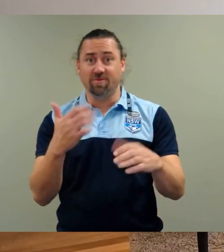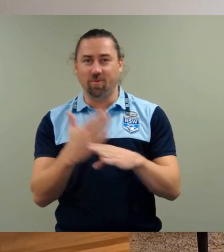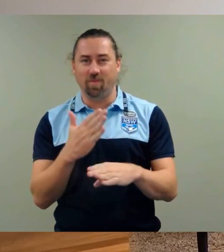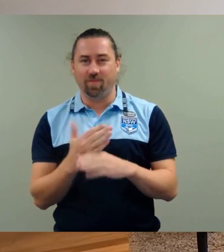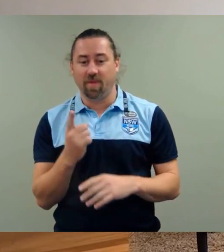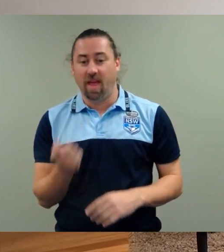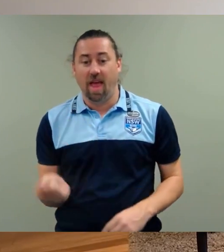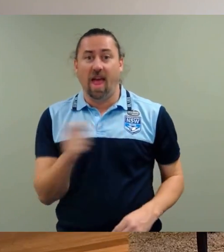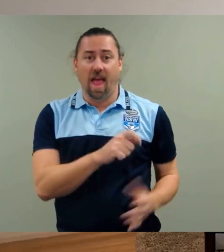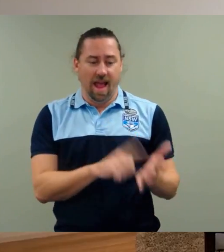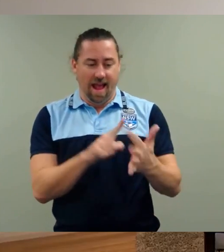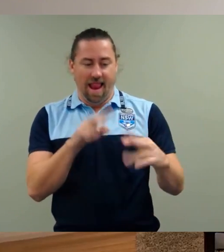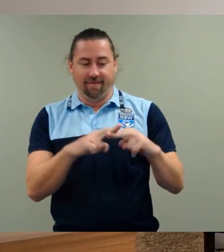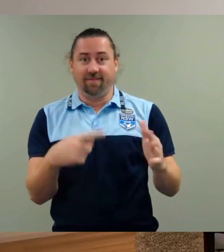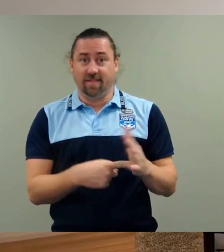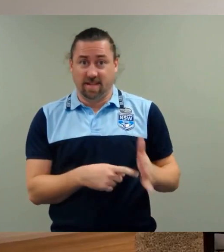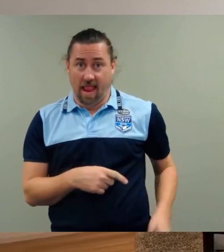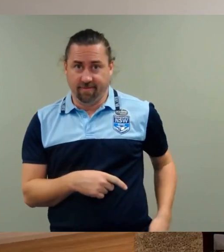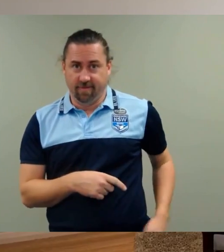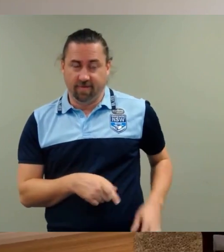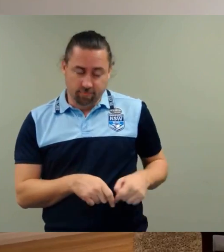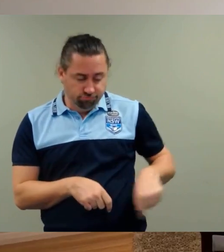Great work, let's head over to our left side.